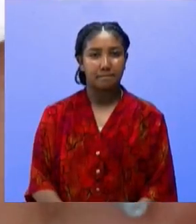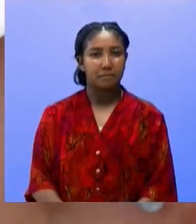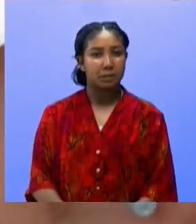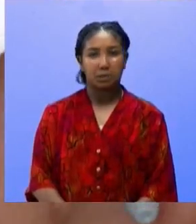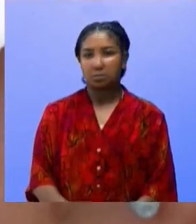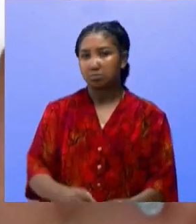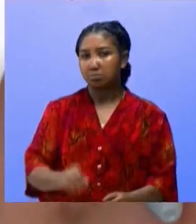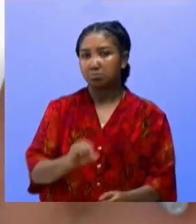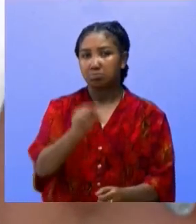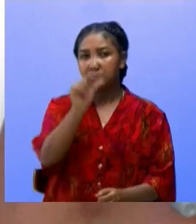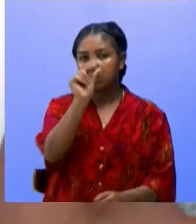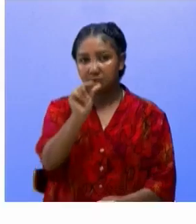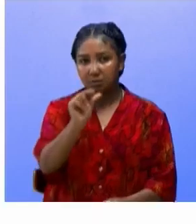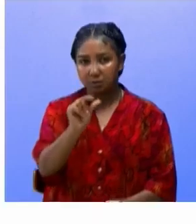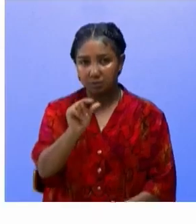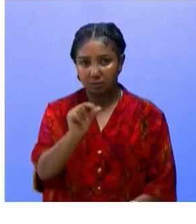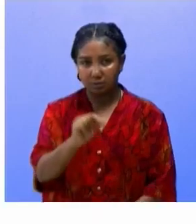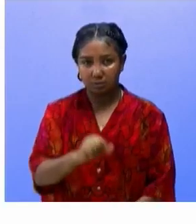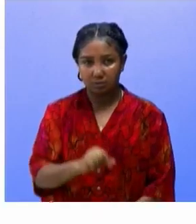Cheap.